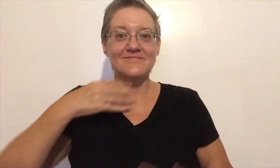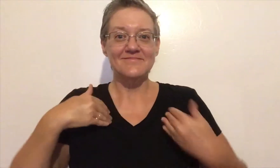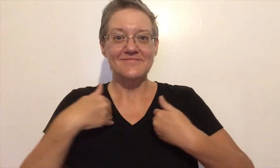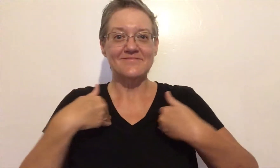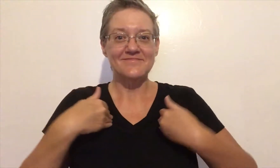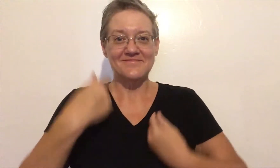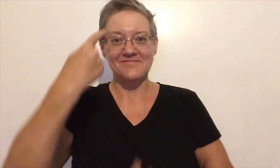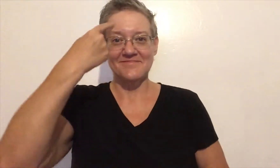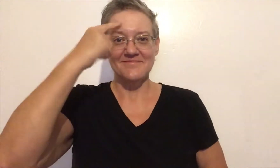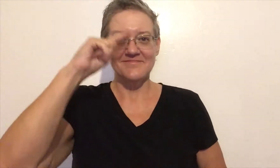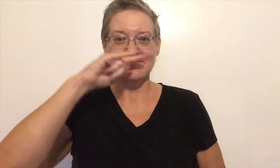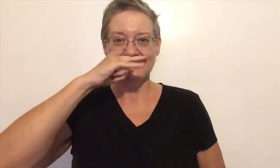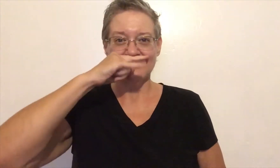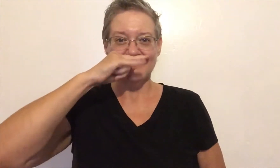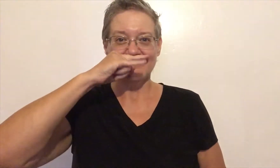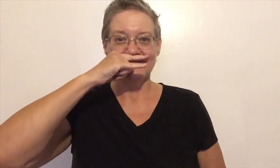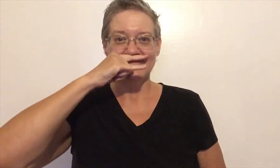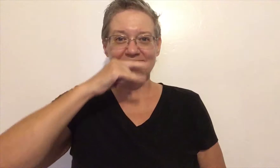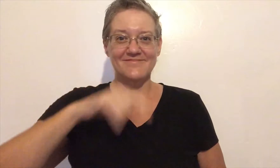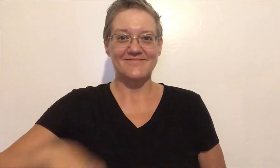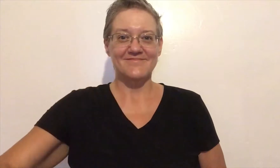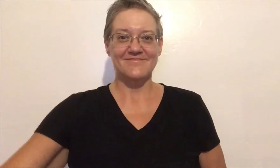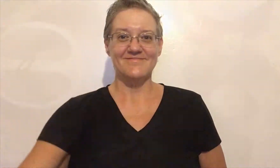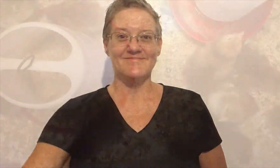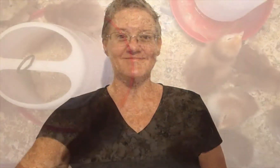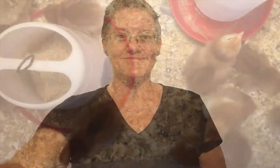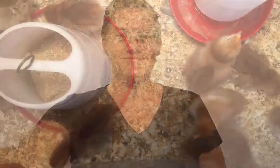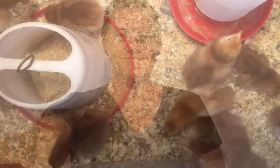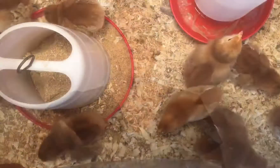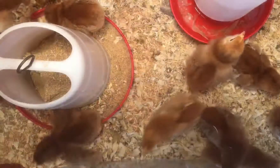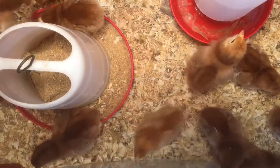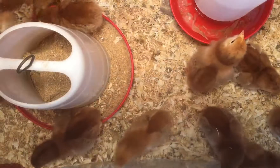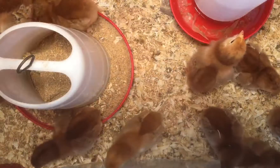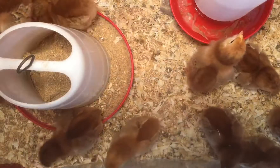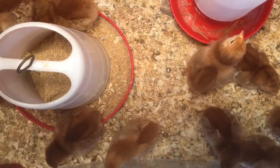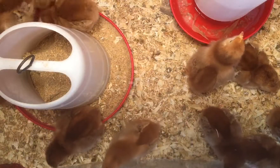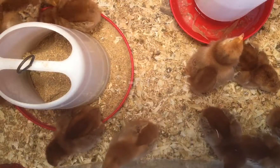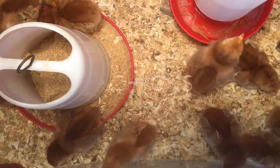Baby farm animals for kids.